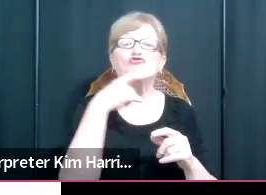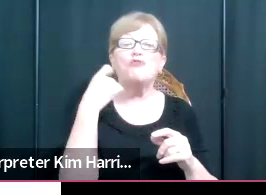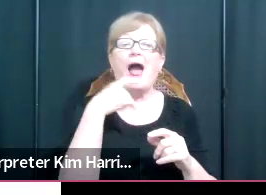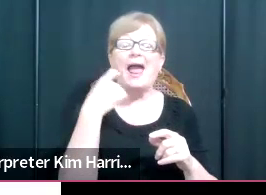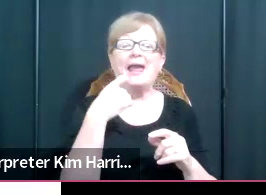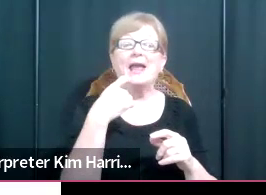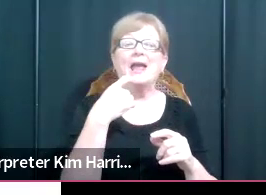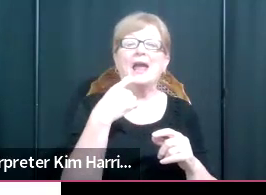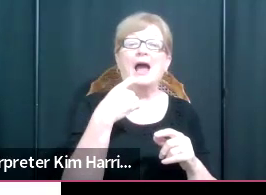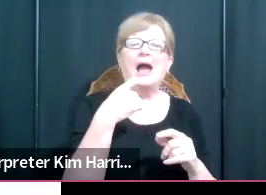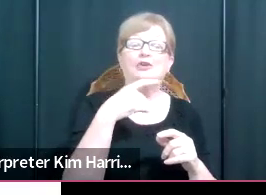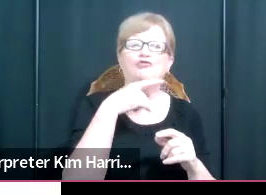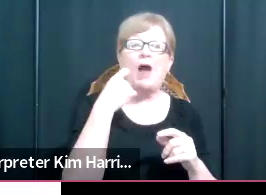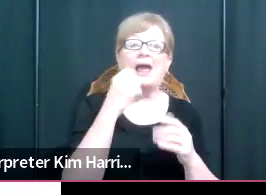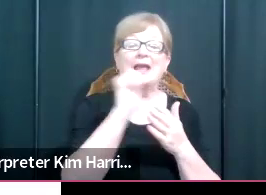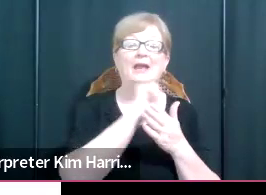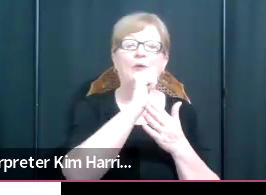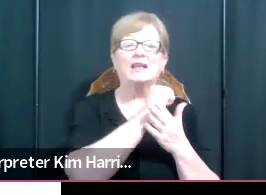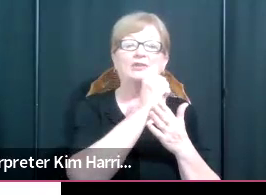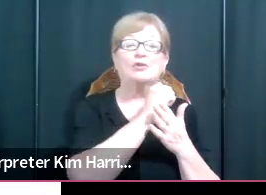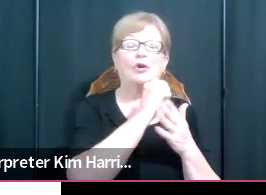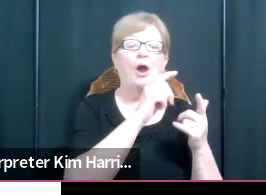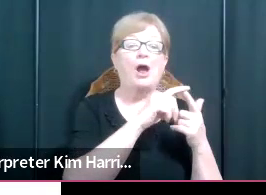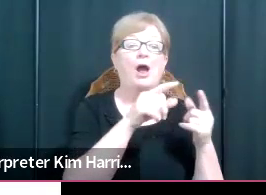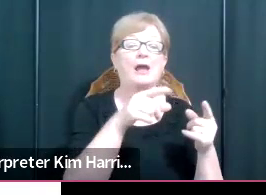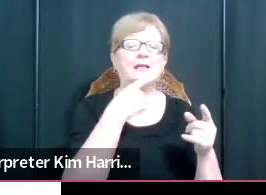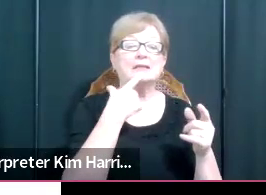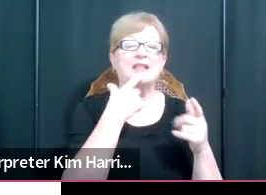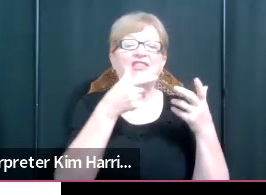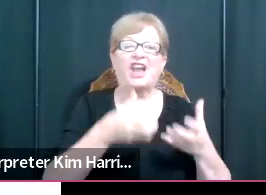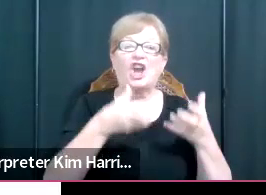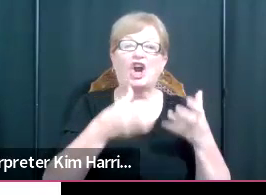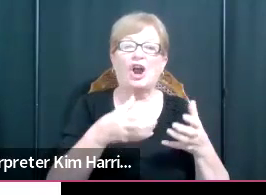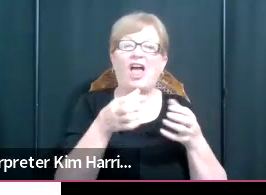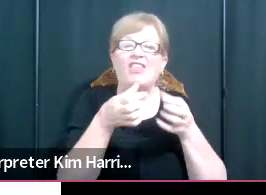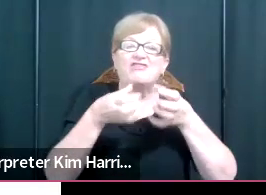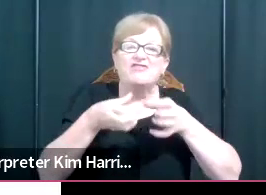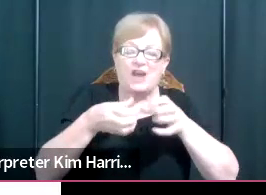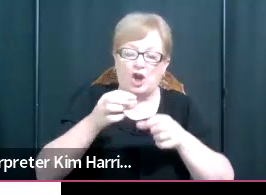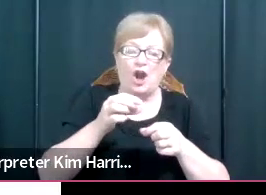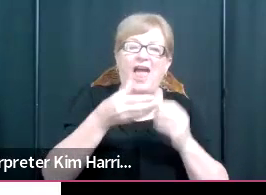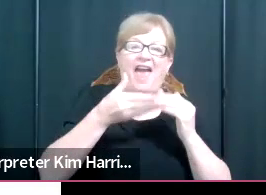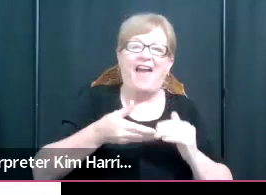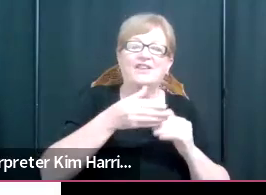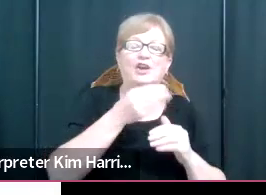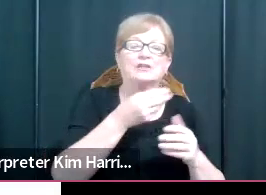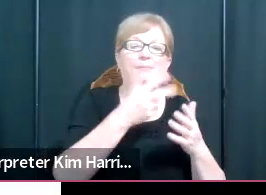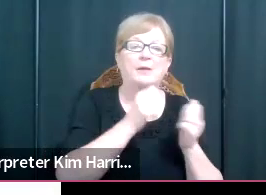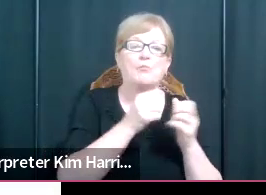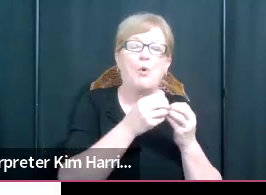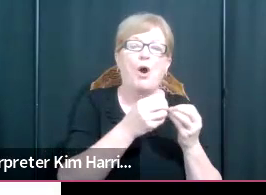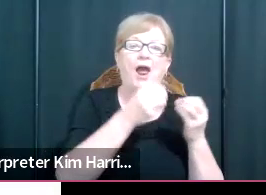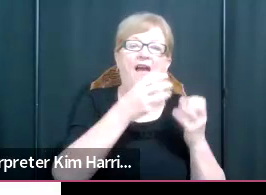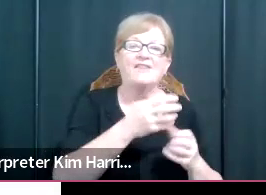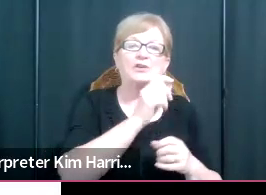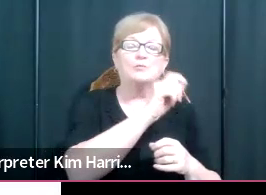sized stylus, so it's a little bit thicker and heavier, which can be nice input for folks who need something a little bit more substantial to access